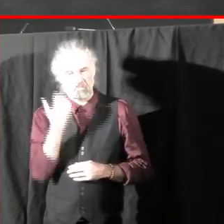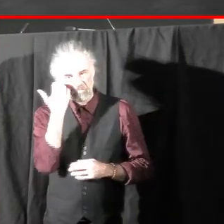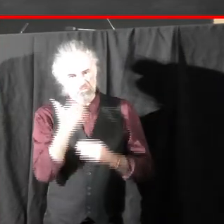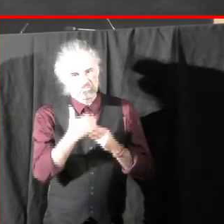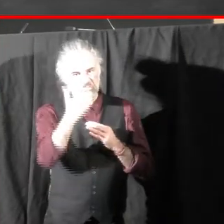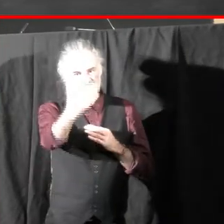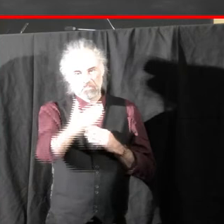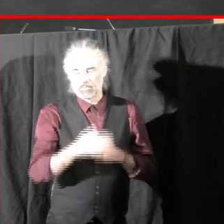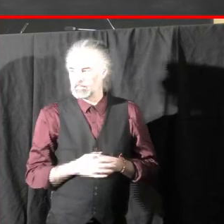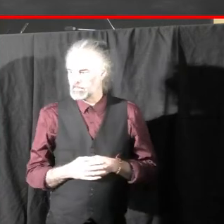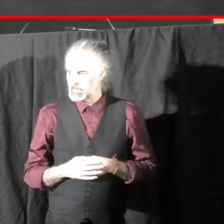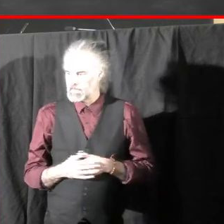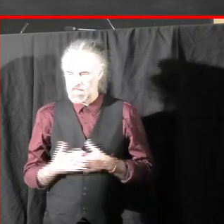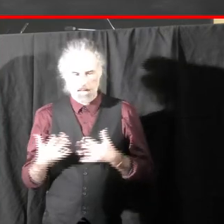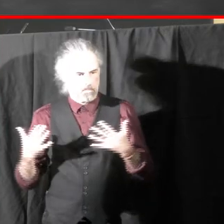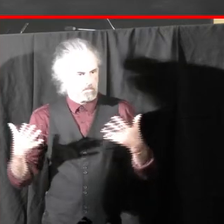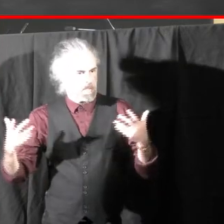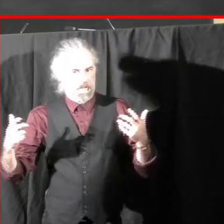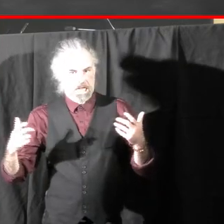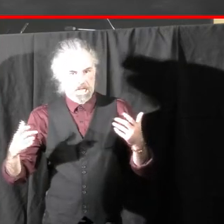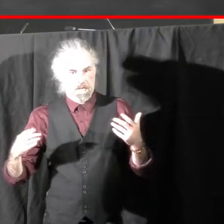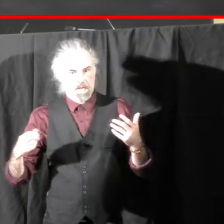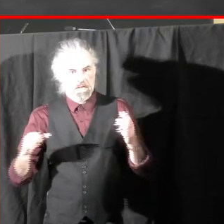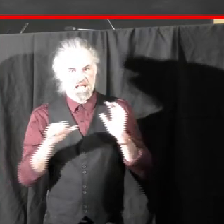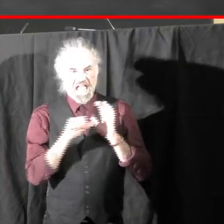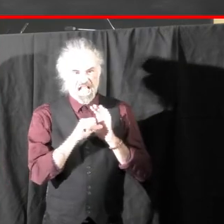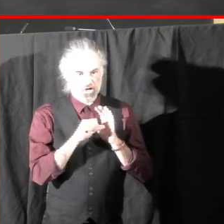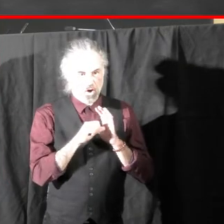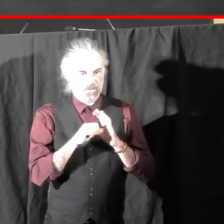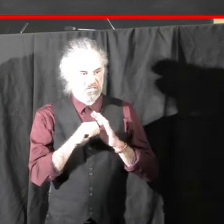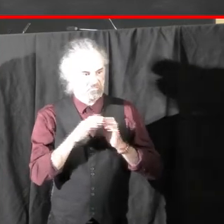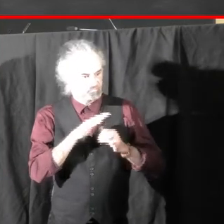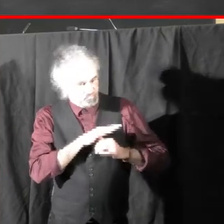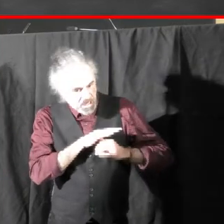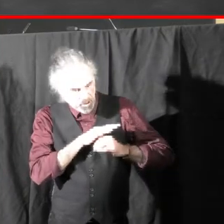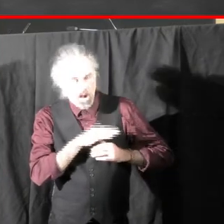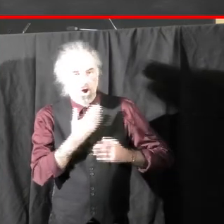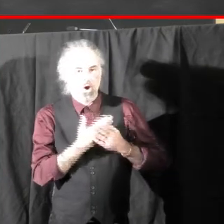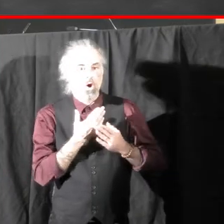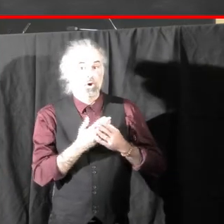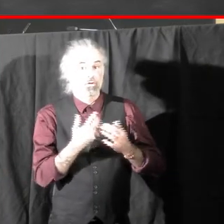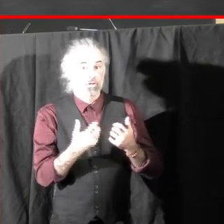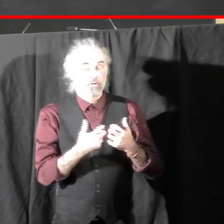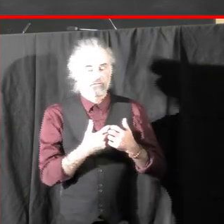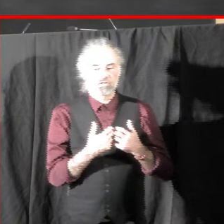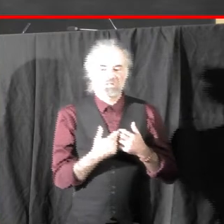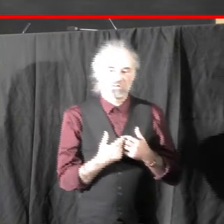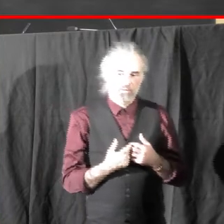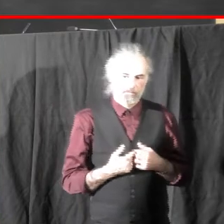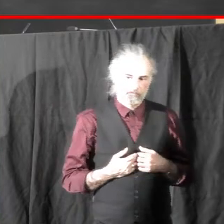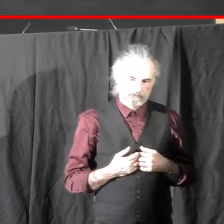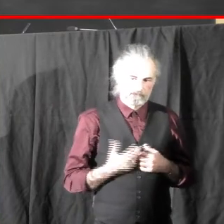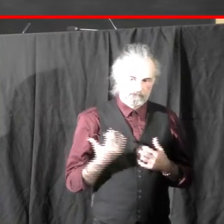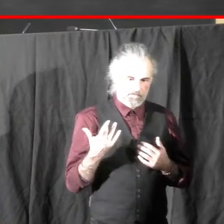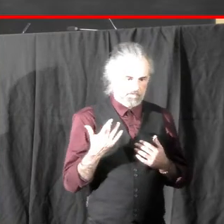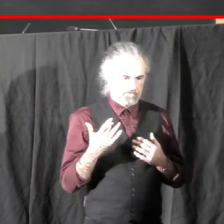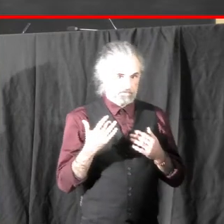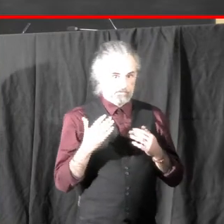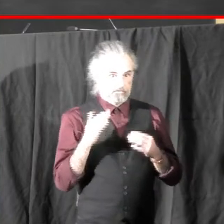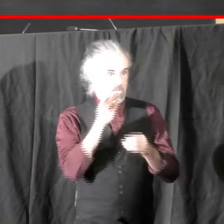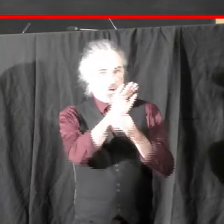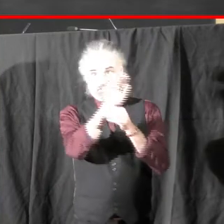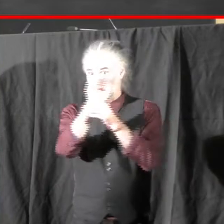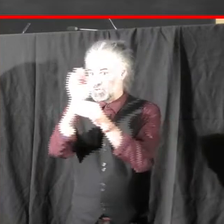There have been a lot of economic pressures on the university sector. We've had a bunch of international students drop